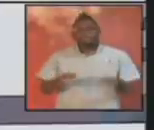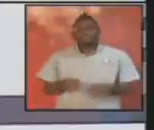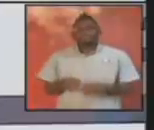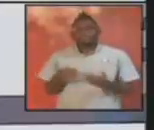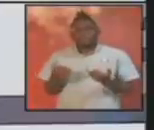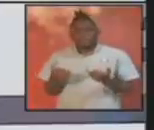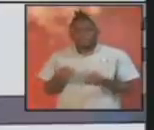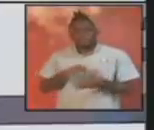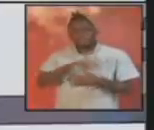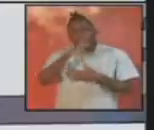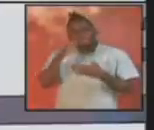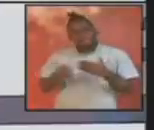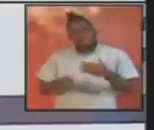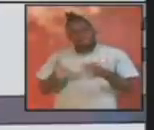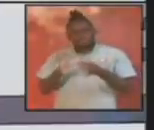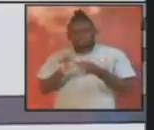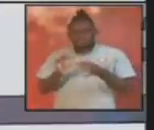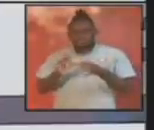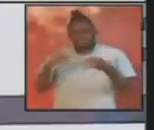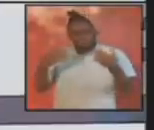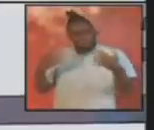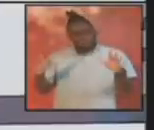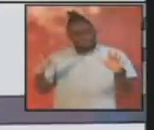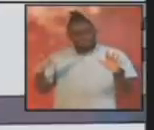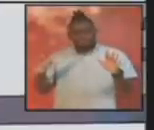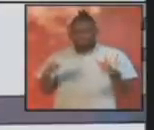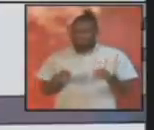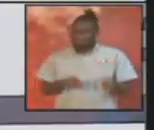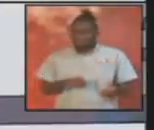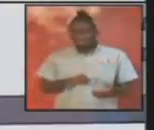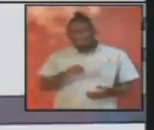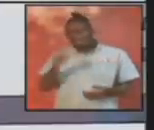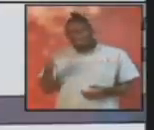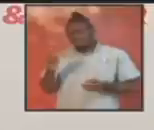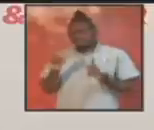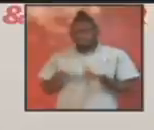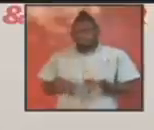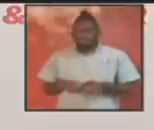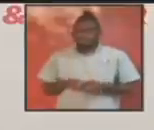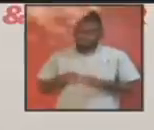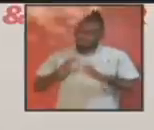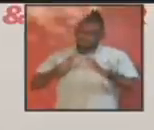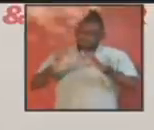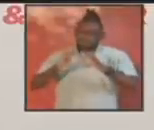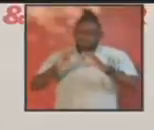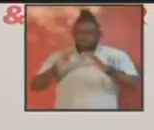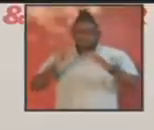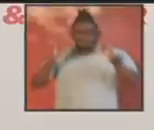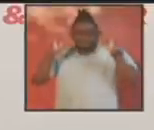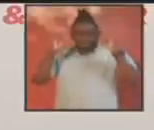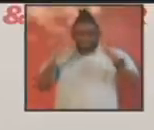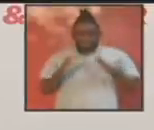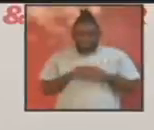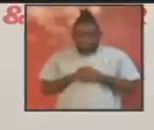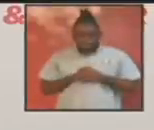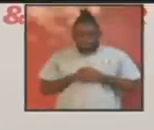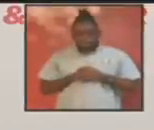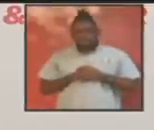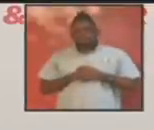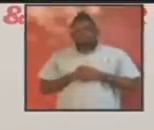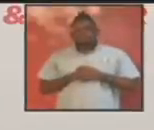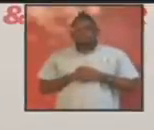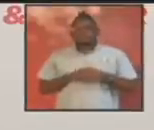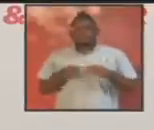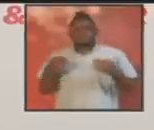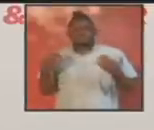the epidemiologic update. I'll turn you back over to Ms. Alcantara. Thank you very much, Dr. Hines. And we go back to the Chief